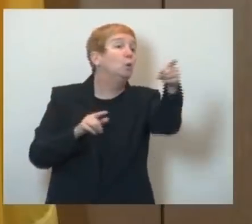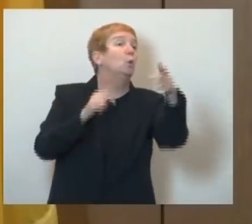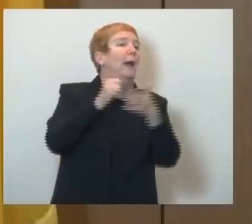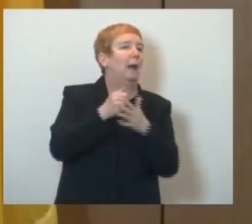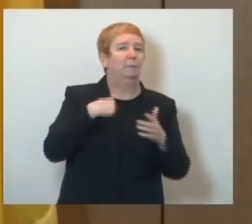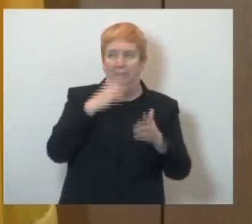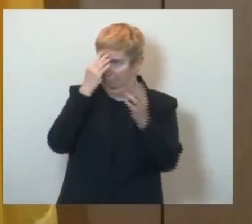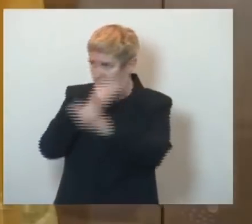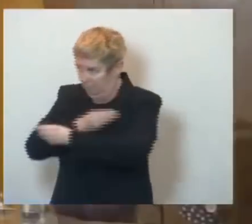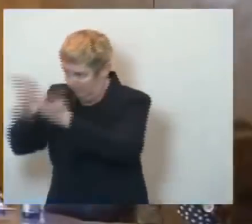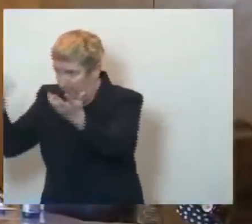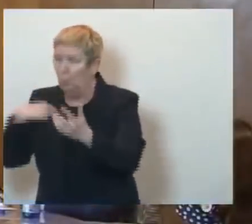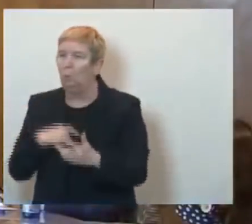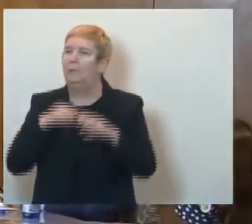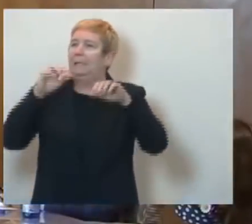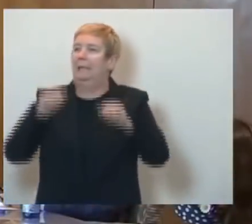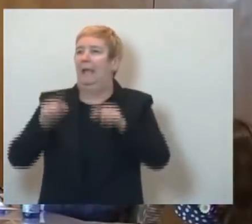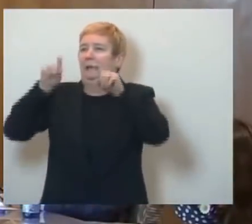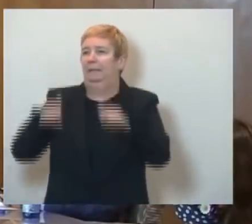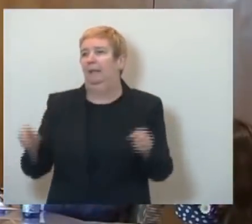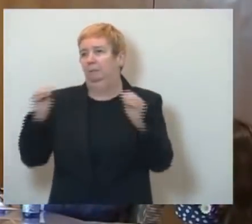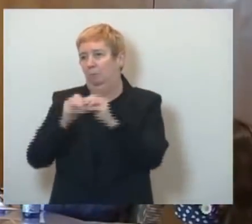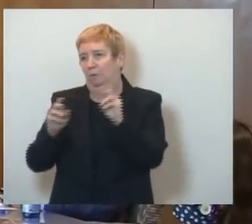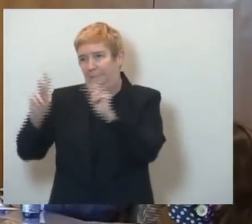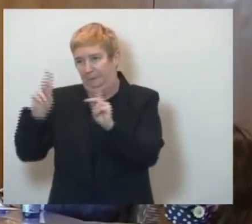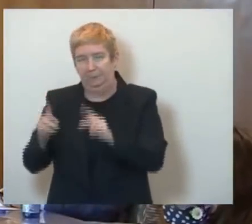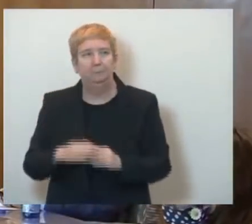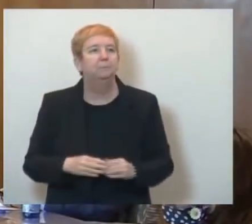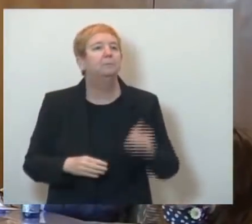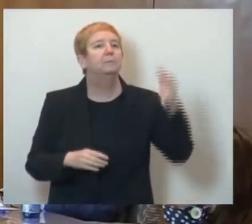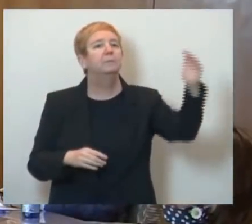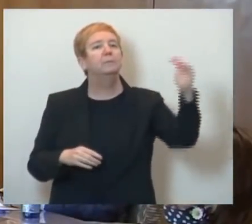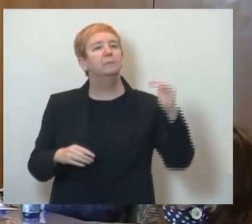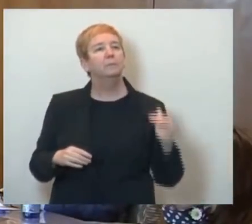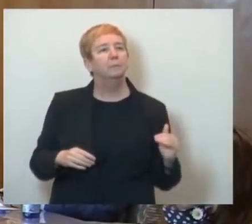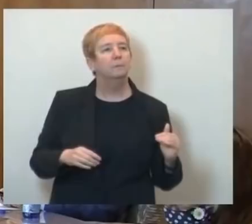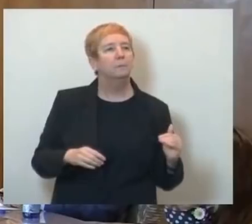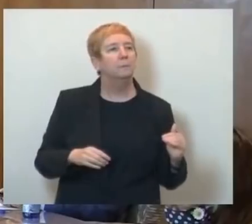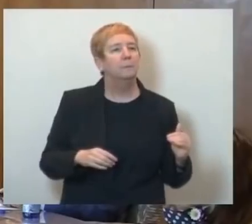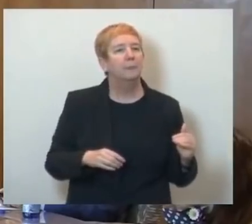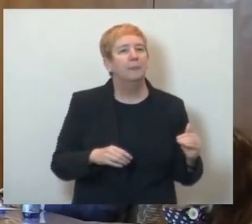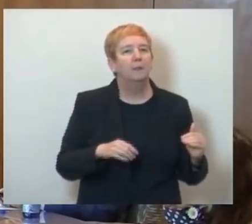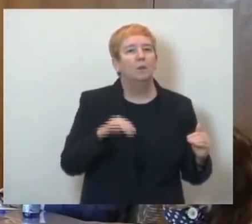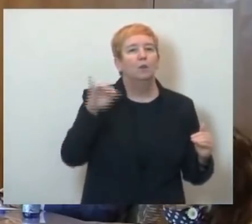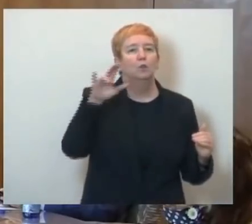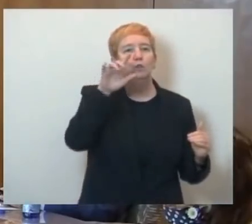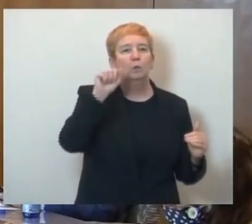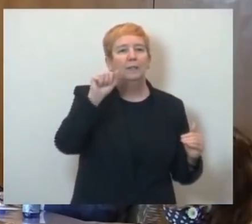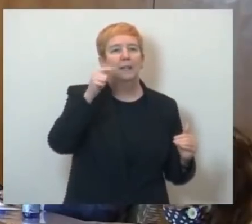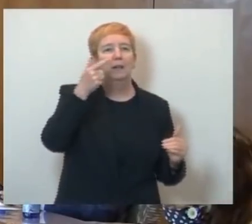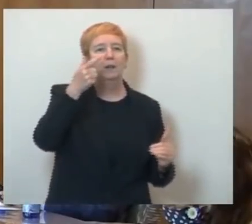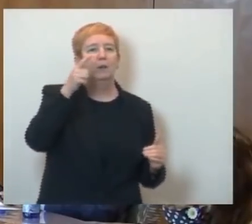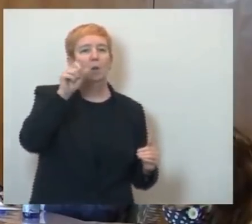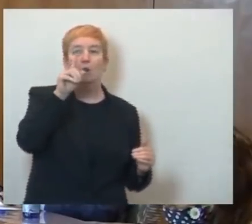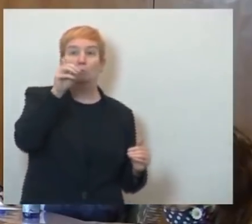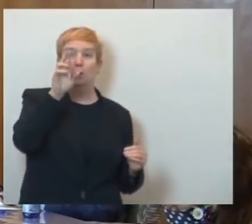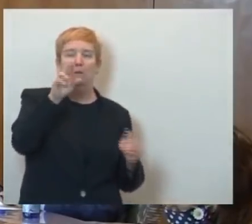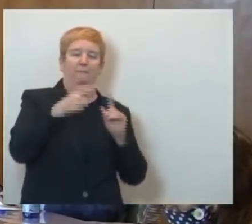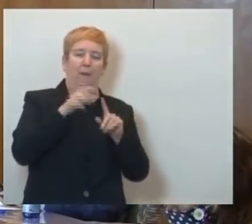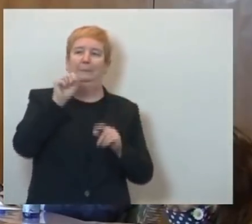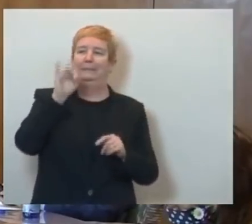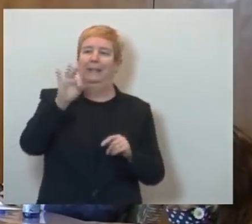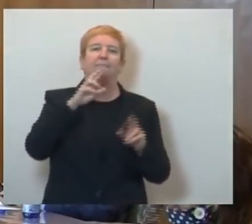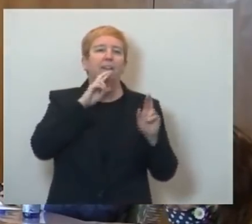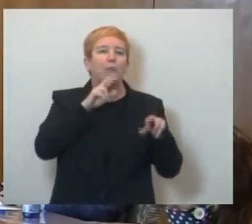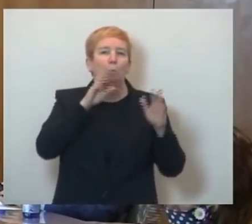you. Thank you, Governor and Secretaries. Next, we're going to Julia Goldberg with the Santa Fe Reporter. Julia, you are unmuted. Go